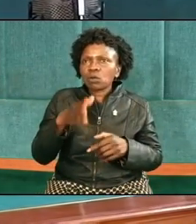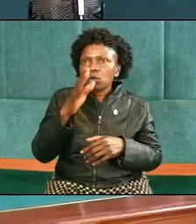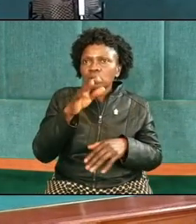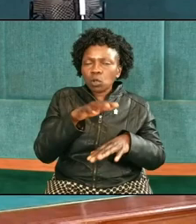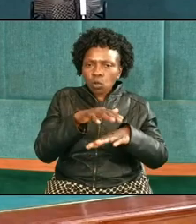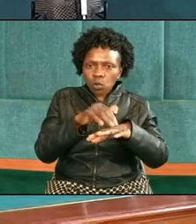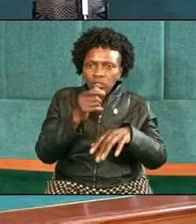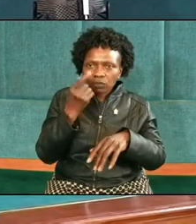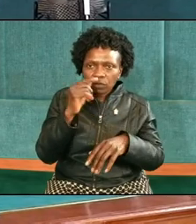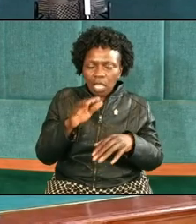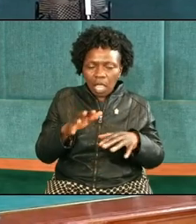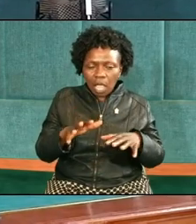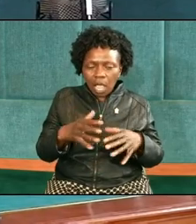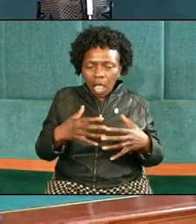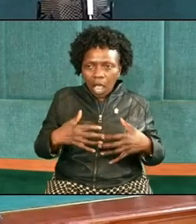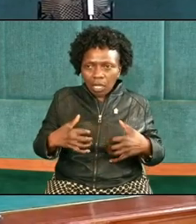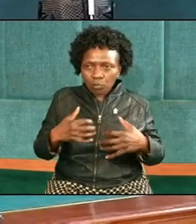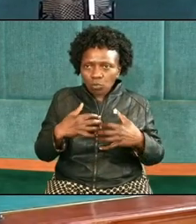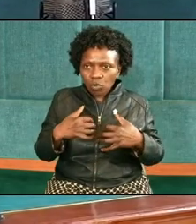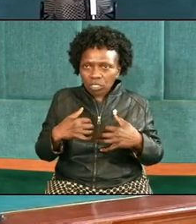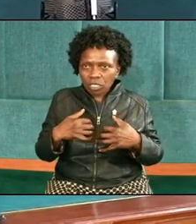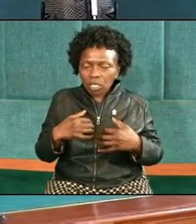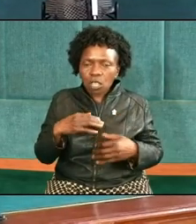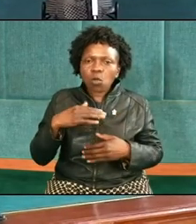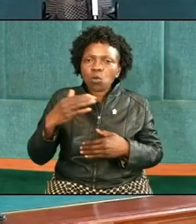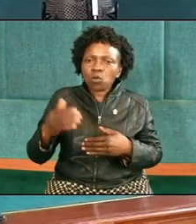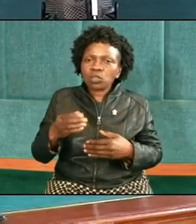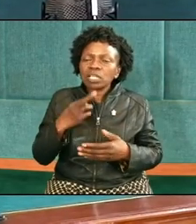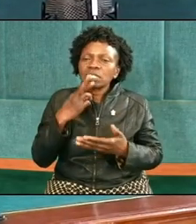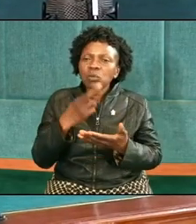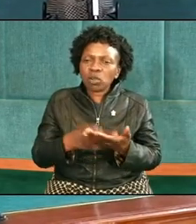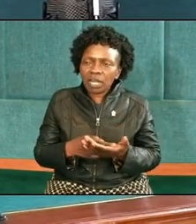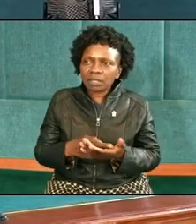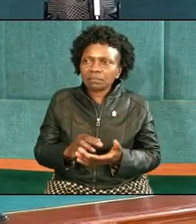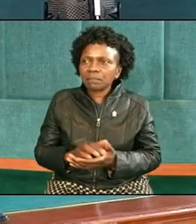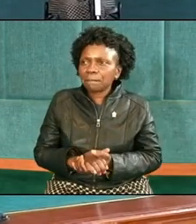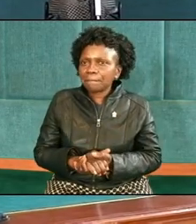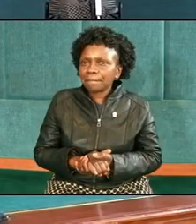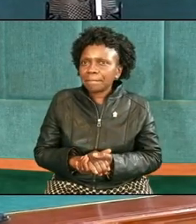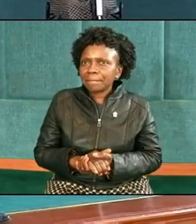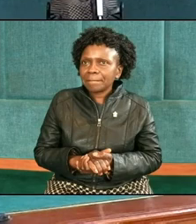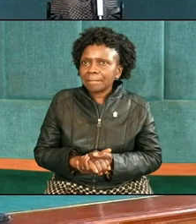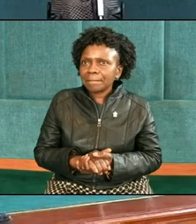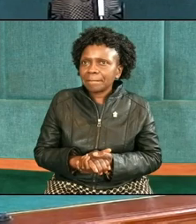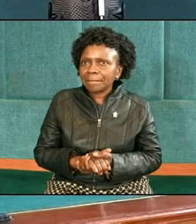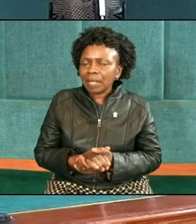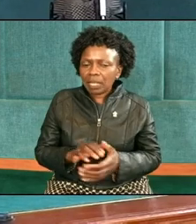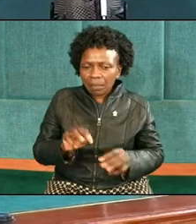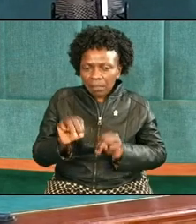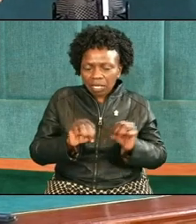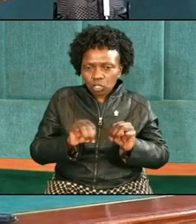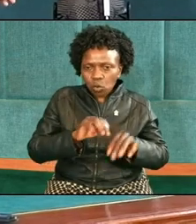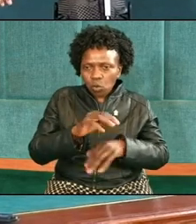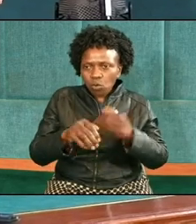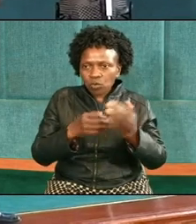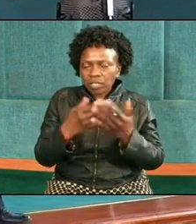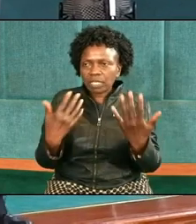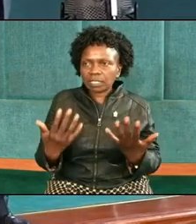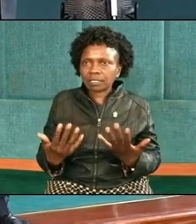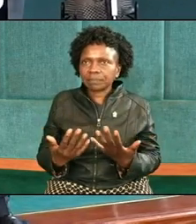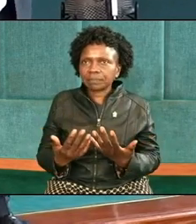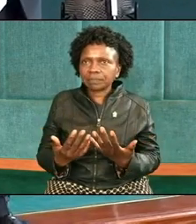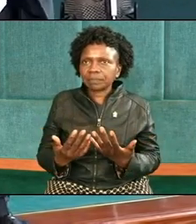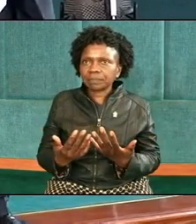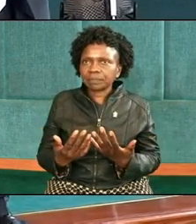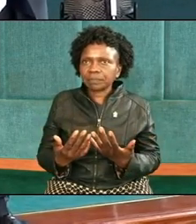calls for the animals, they always respond. Man is the only thing that gives God trouble.